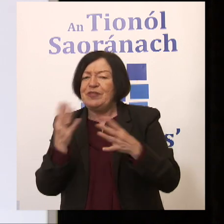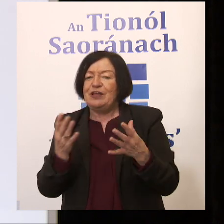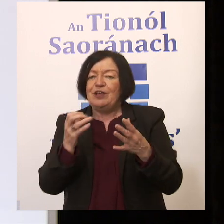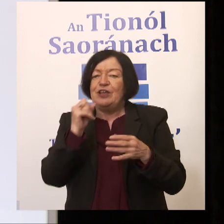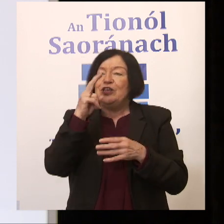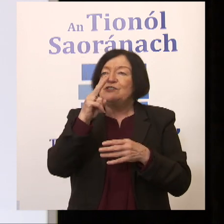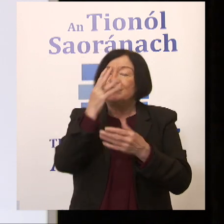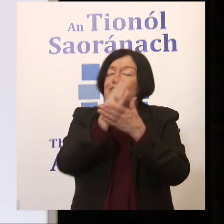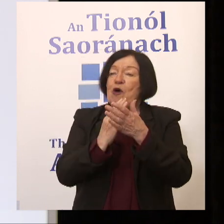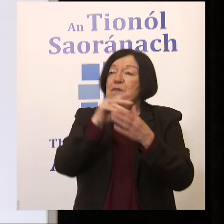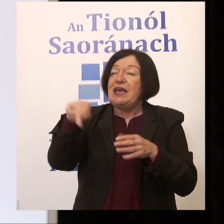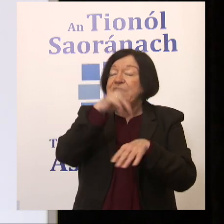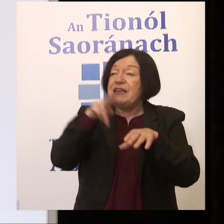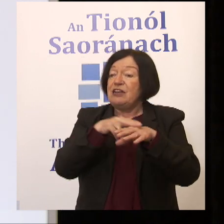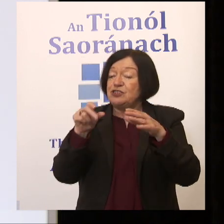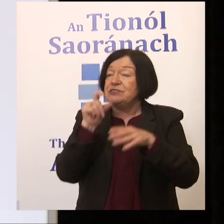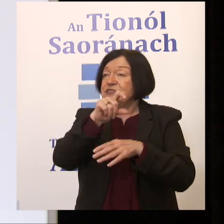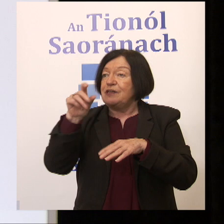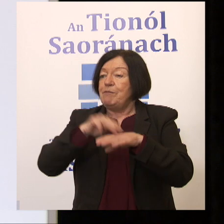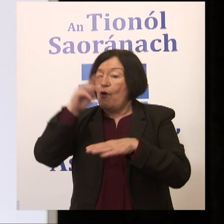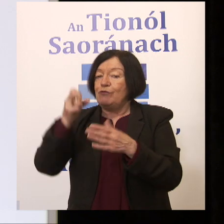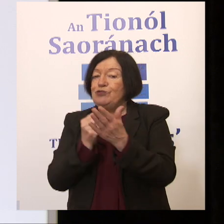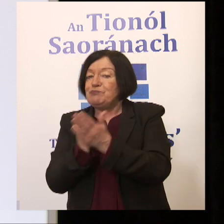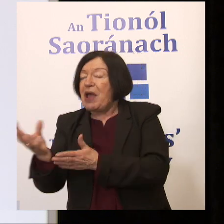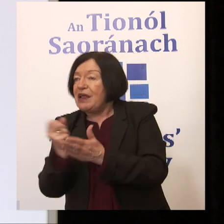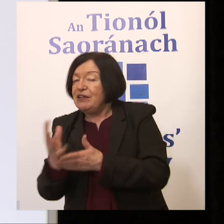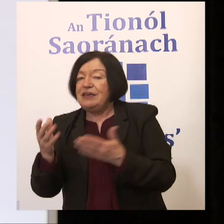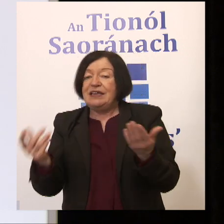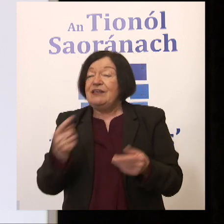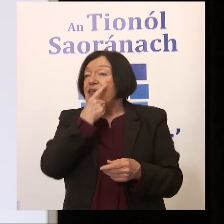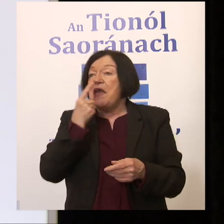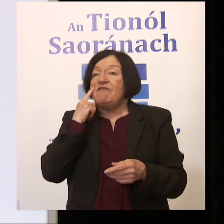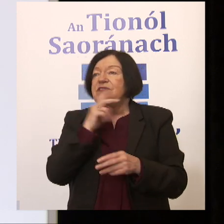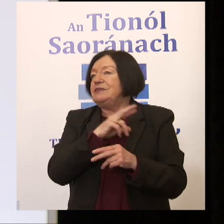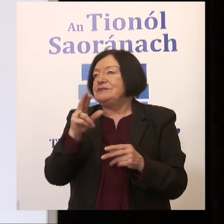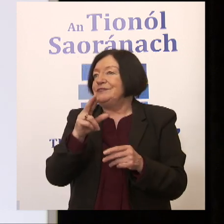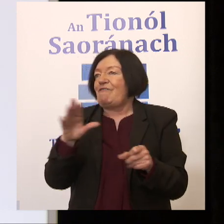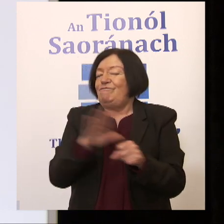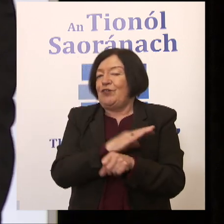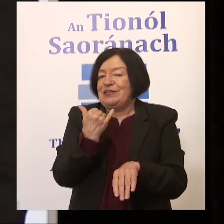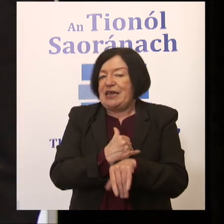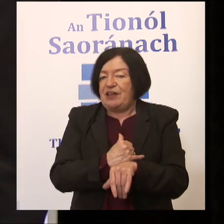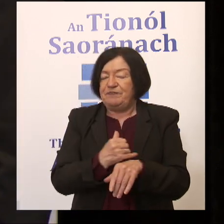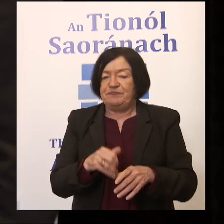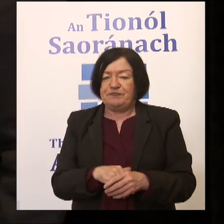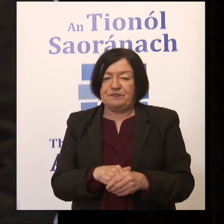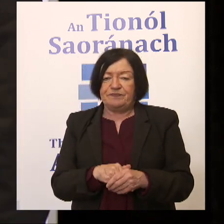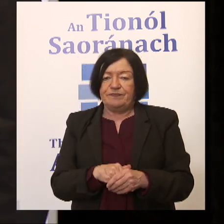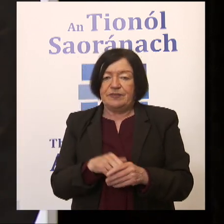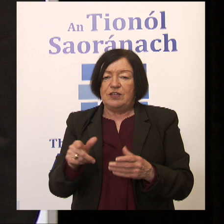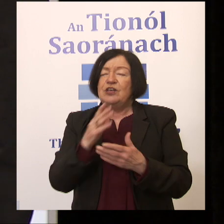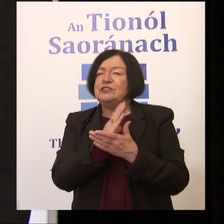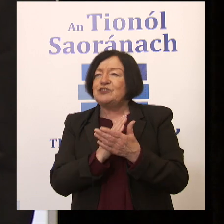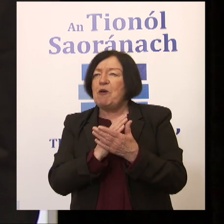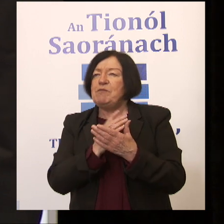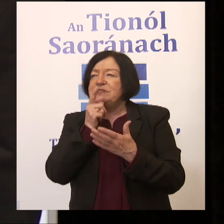subnational authorities are more spendthrift than national authorities. The evidence isn't conclusive on that front. So certain arguments